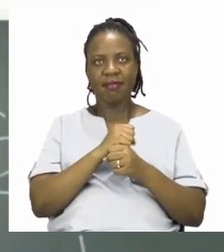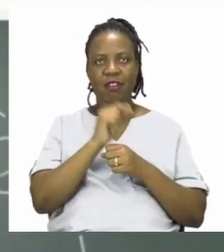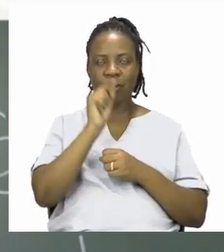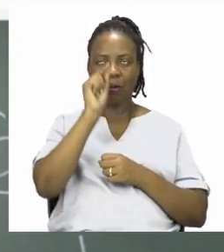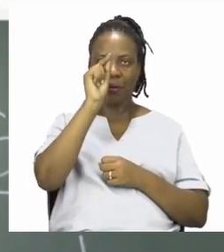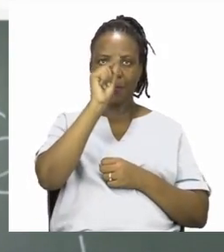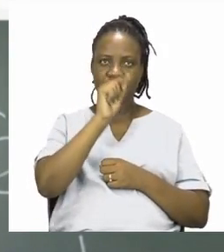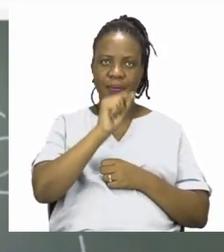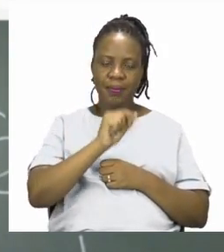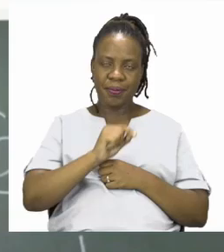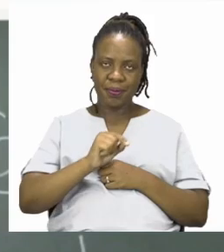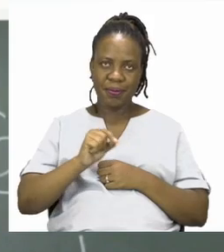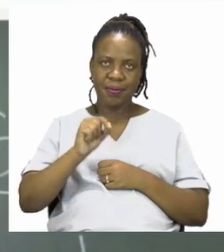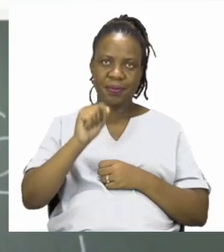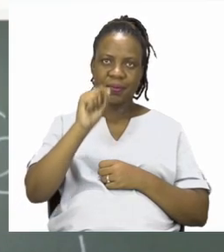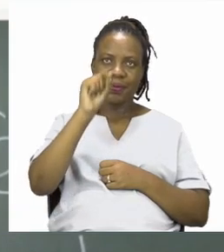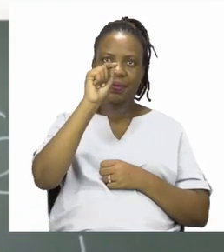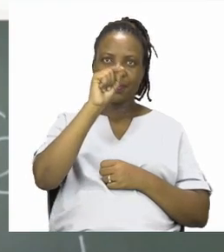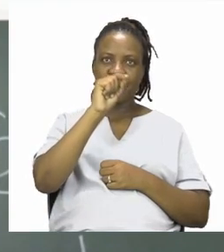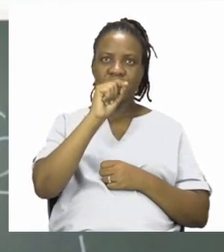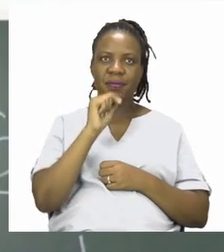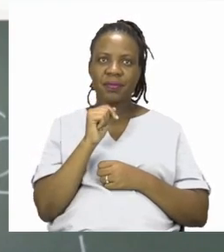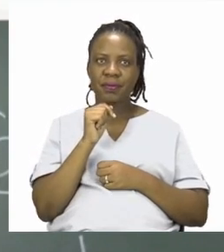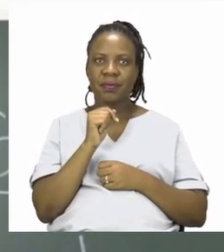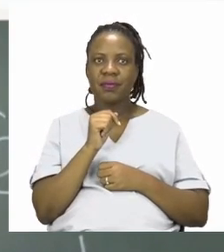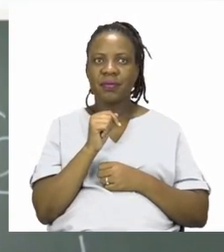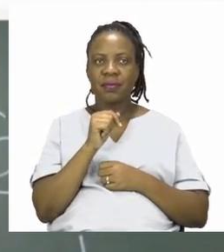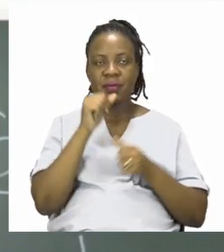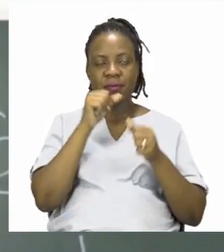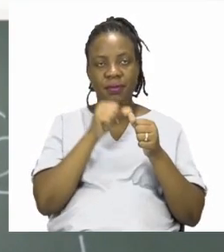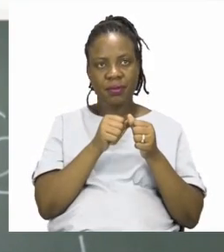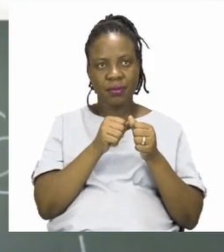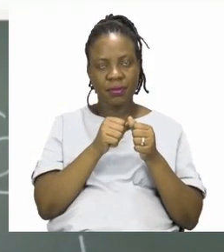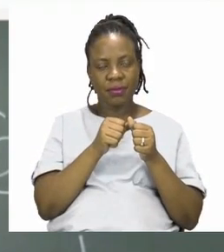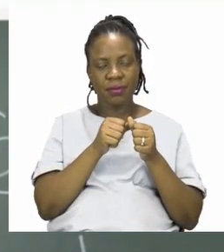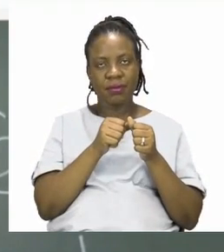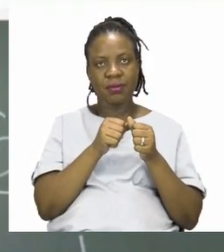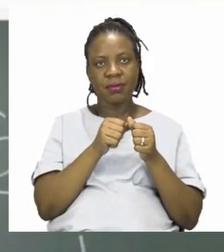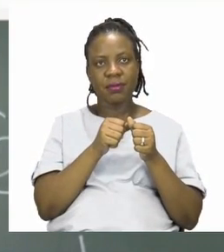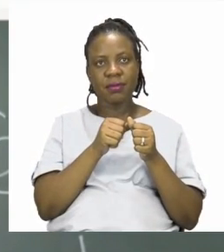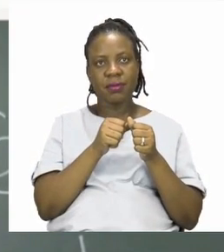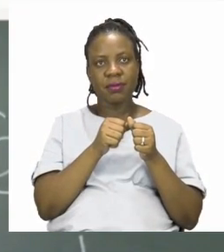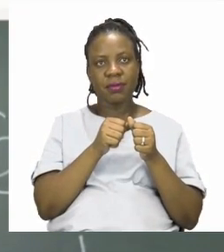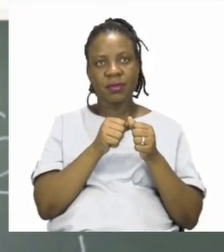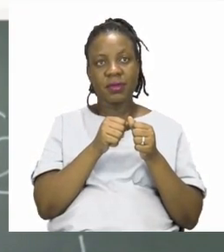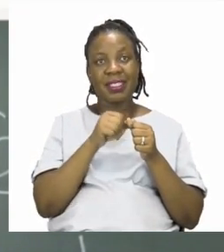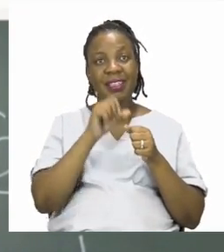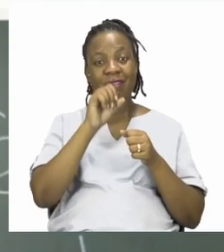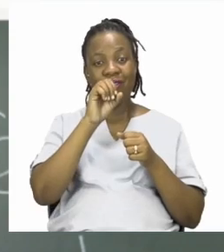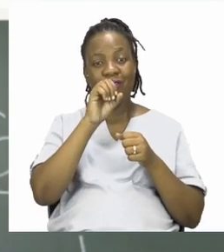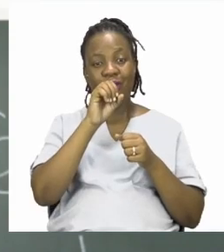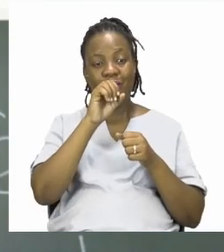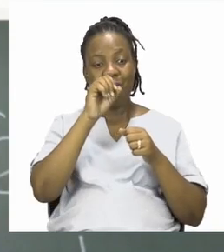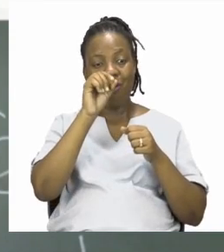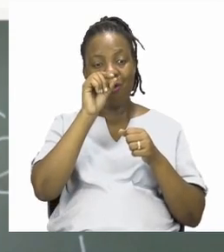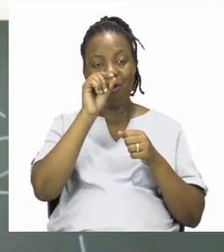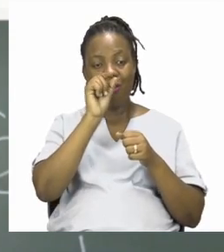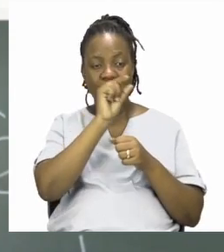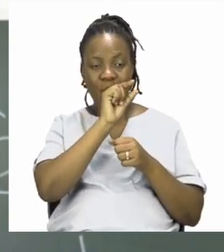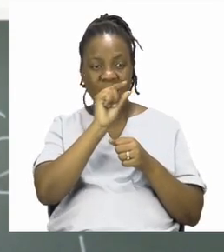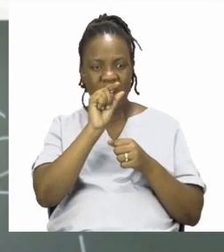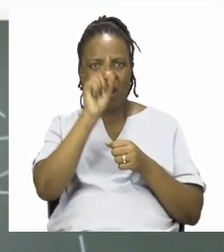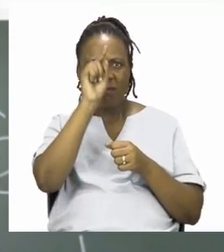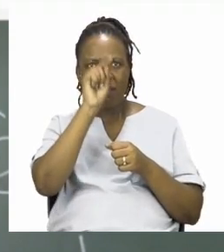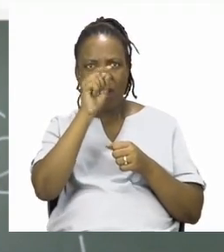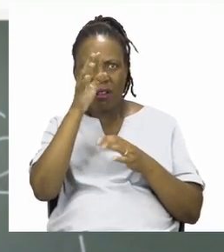hard. Now let's remember, before we move on to the next word, you have to cross out